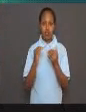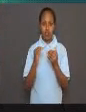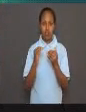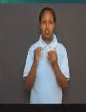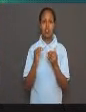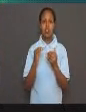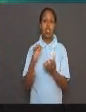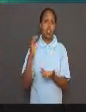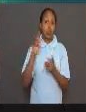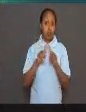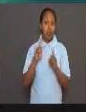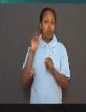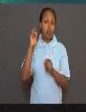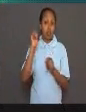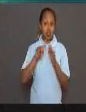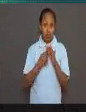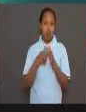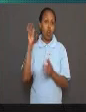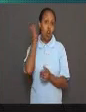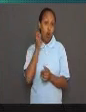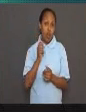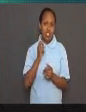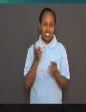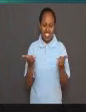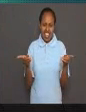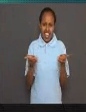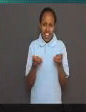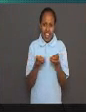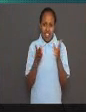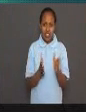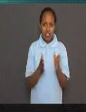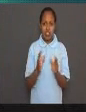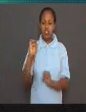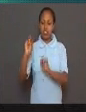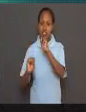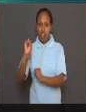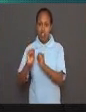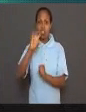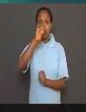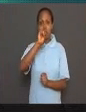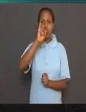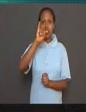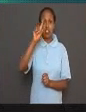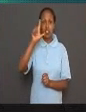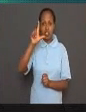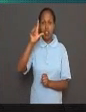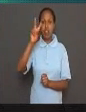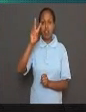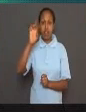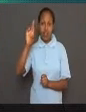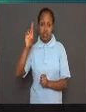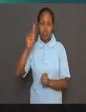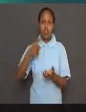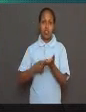Since gold is denser than silver, it takes